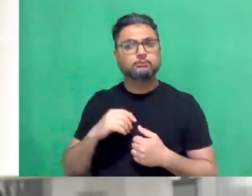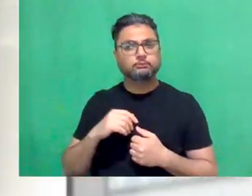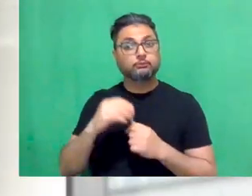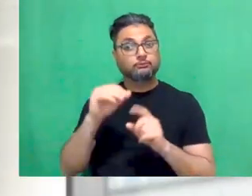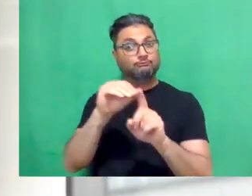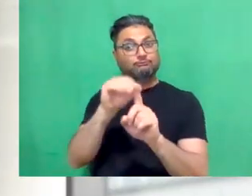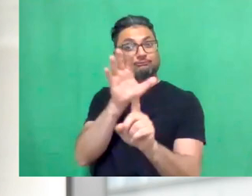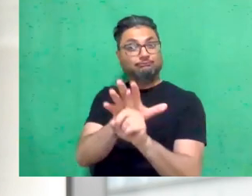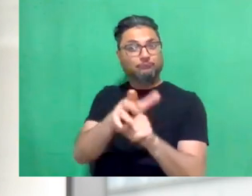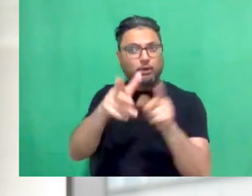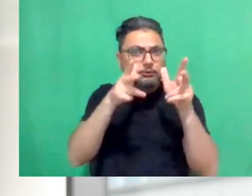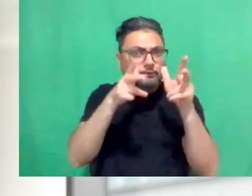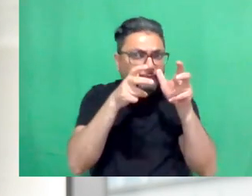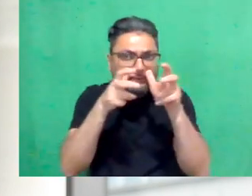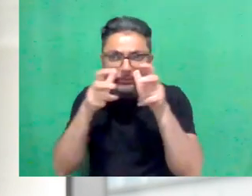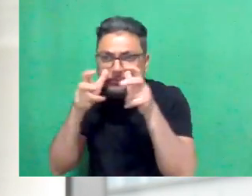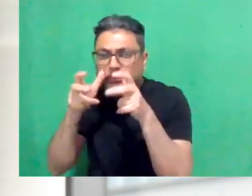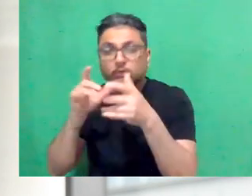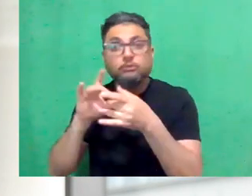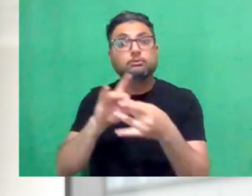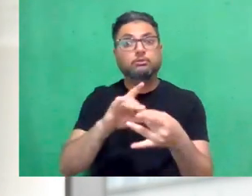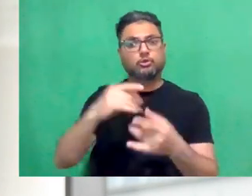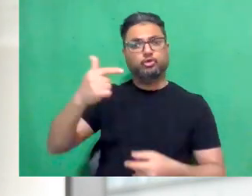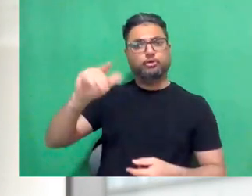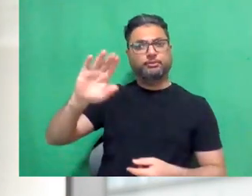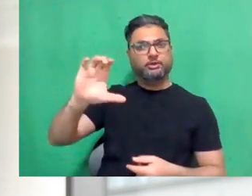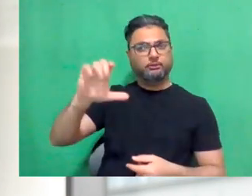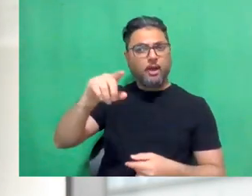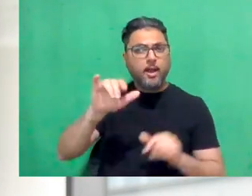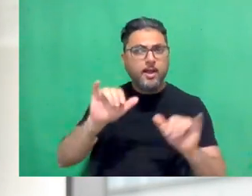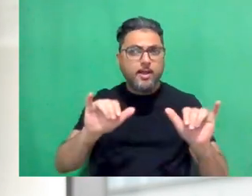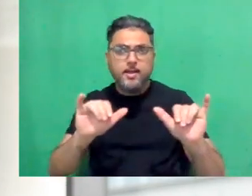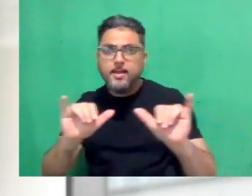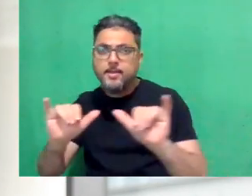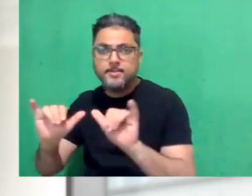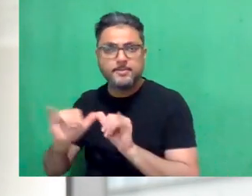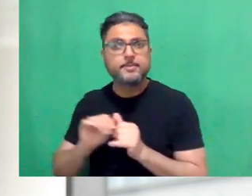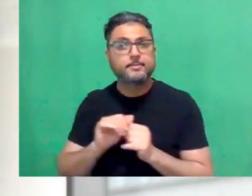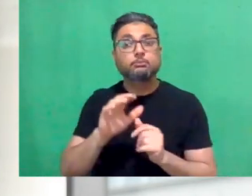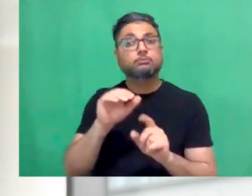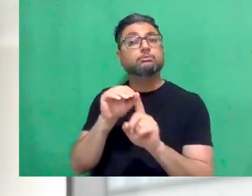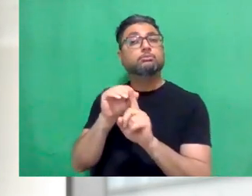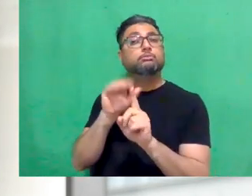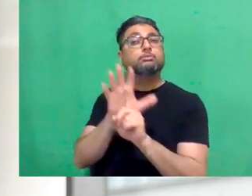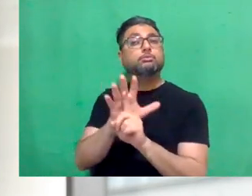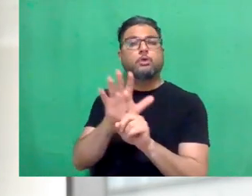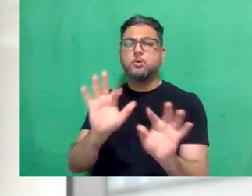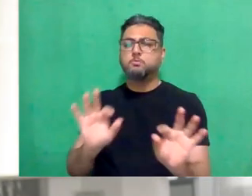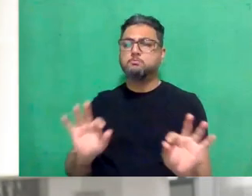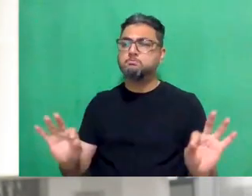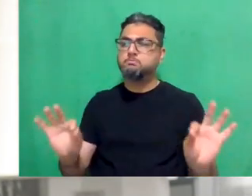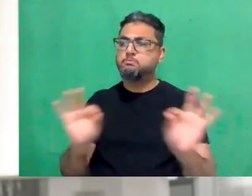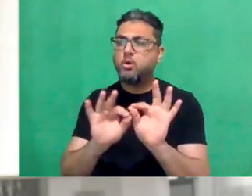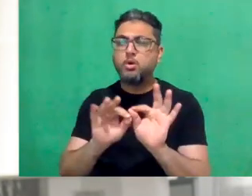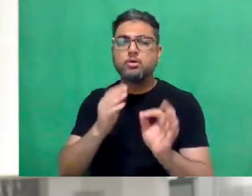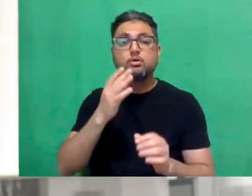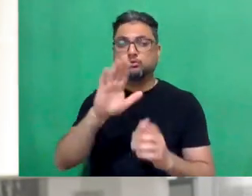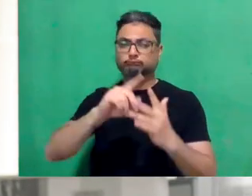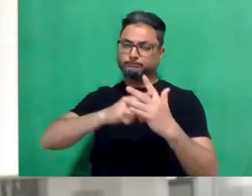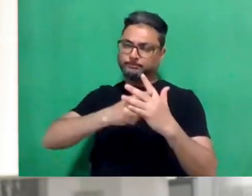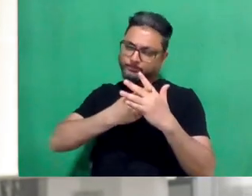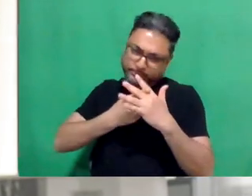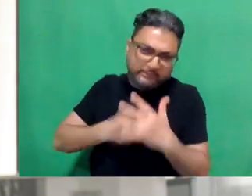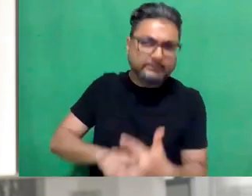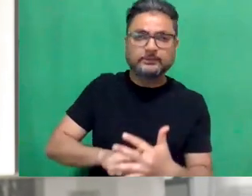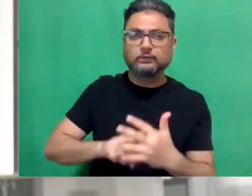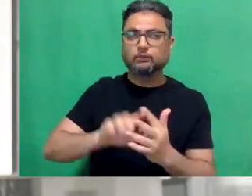orientation. Orientation is the beginning of an important journey, and we want to help set you up for success. Although we can't be